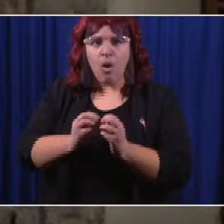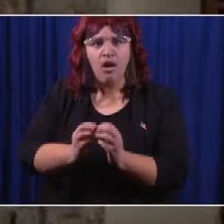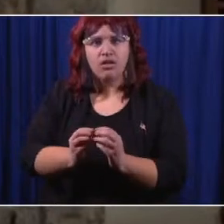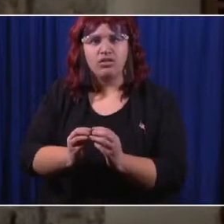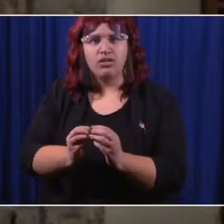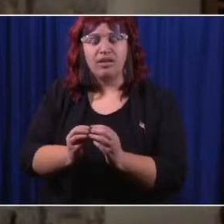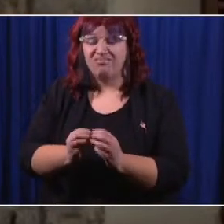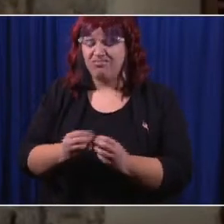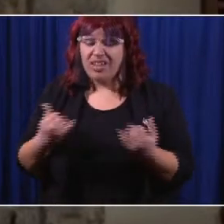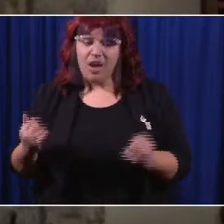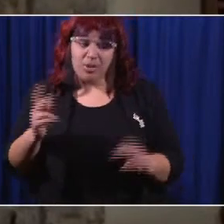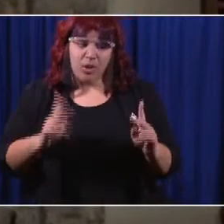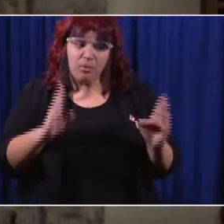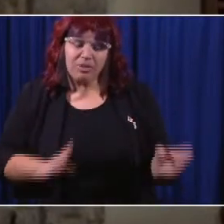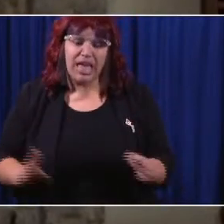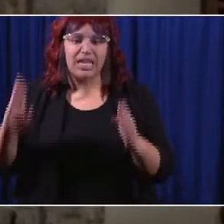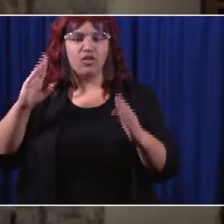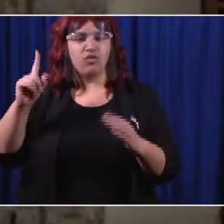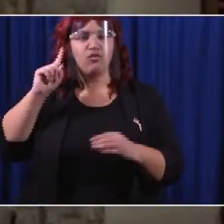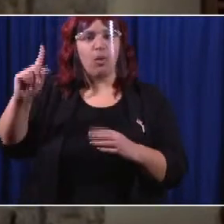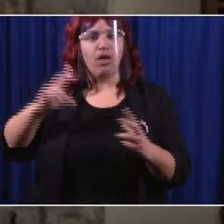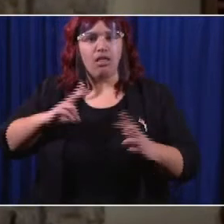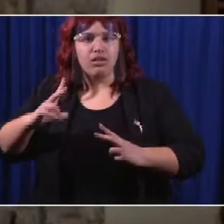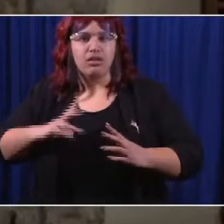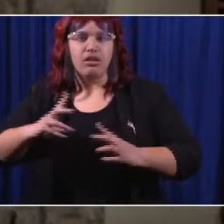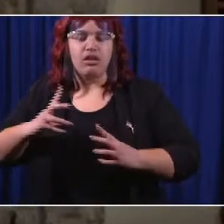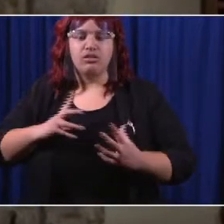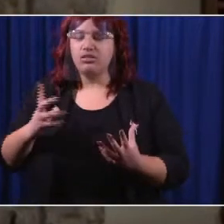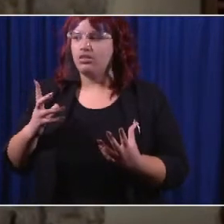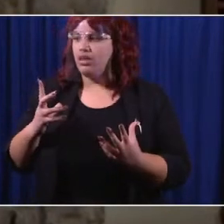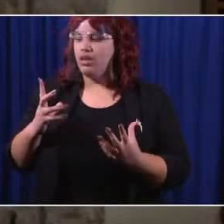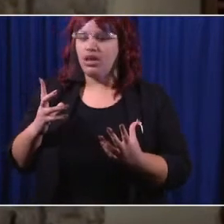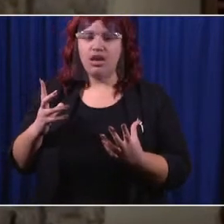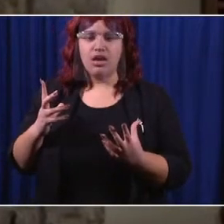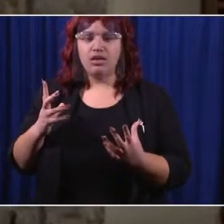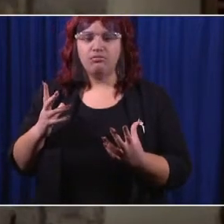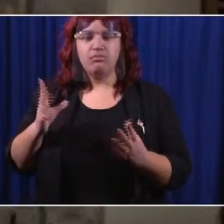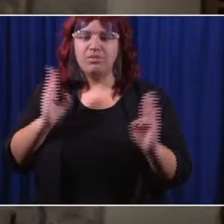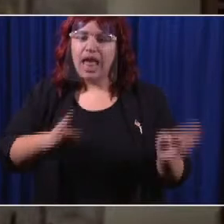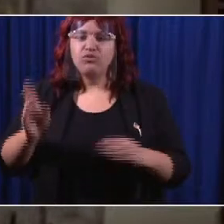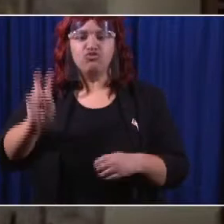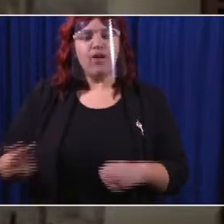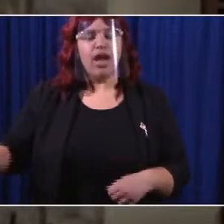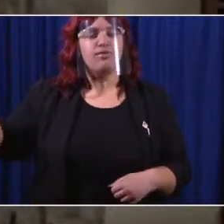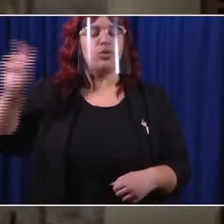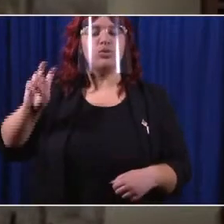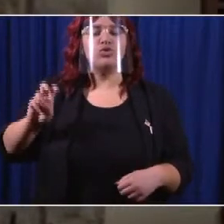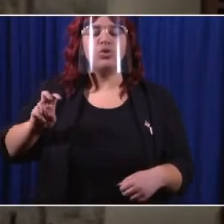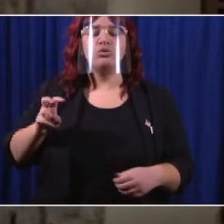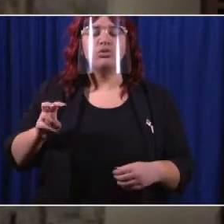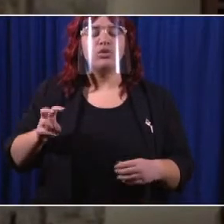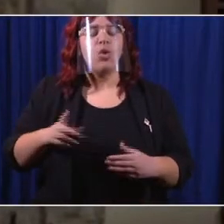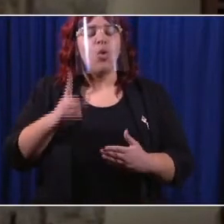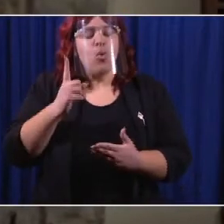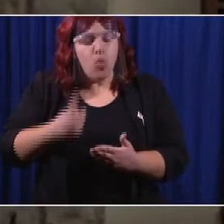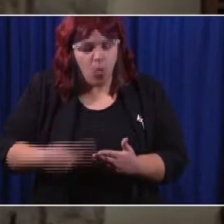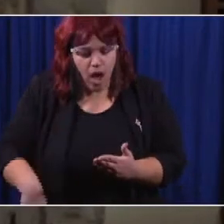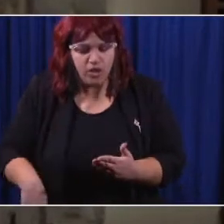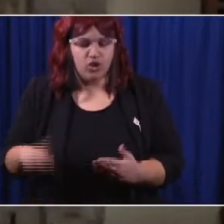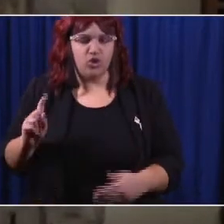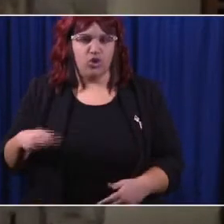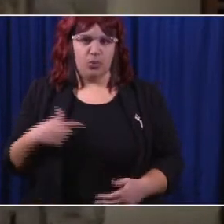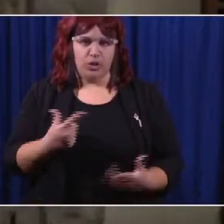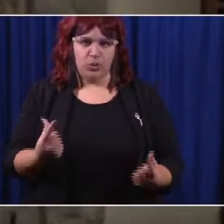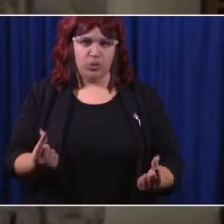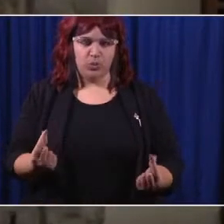you, quite simply, is what must we do in December? Yeah. Well,